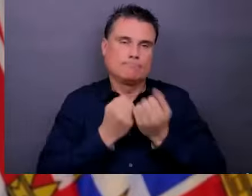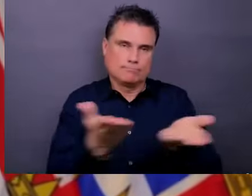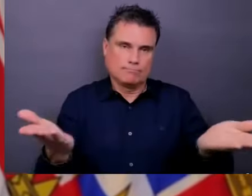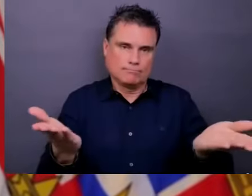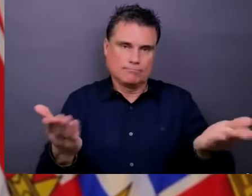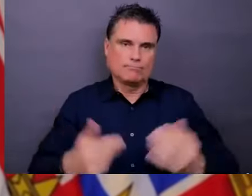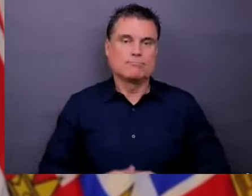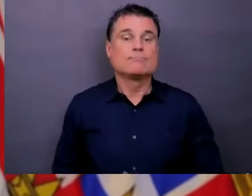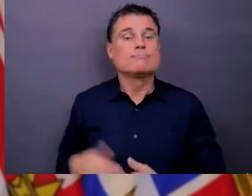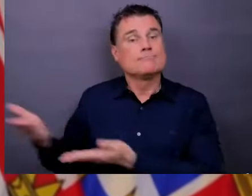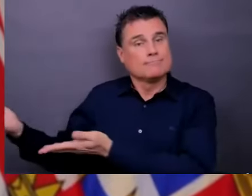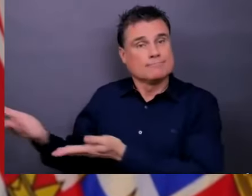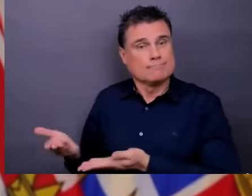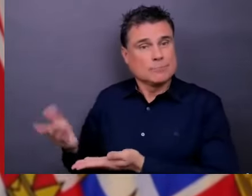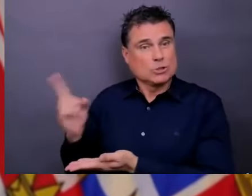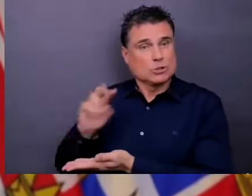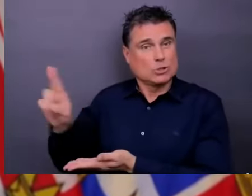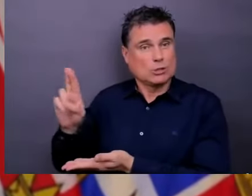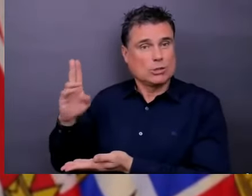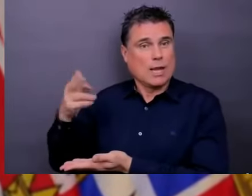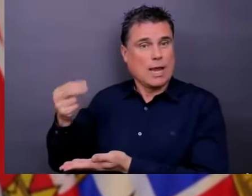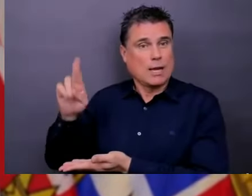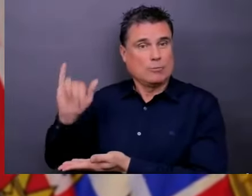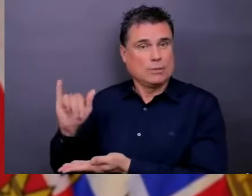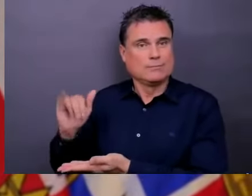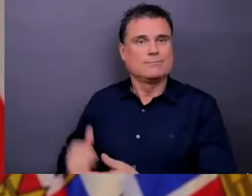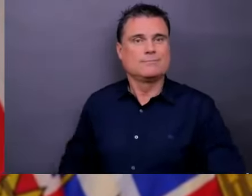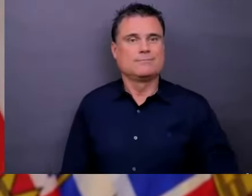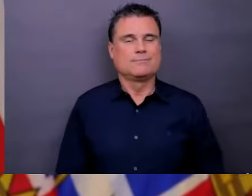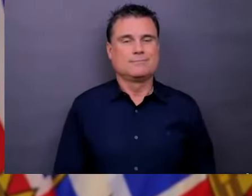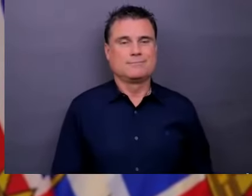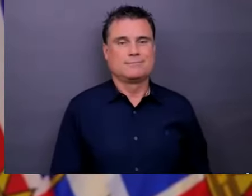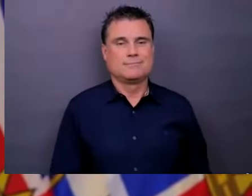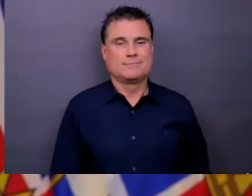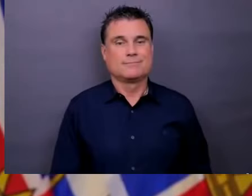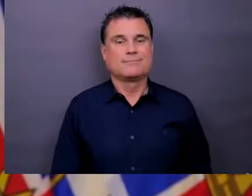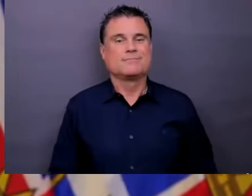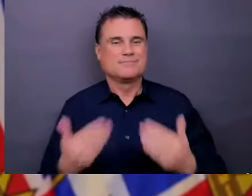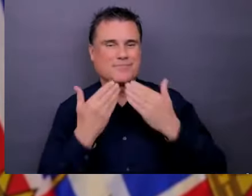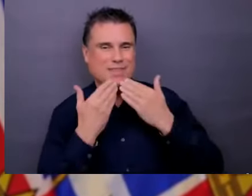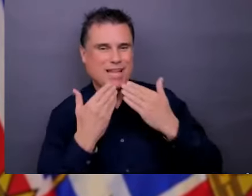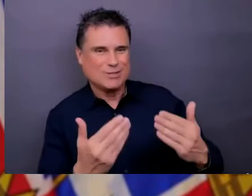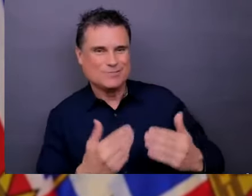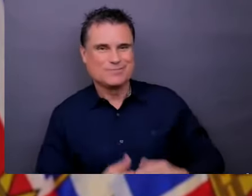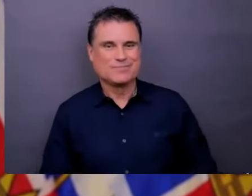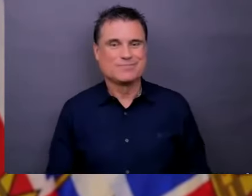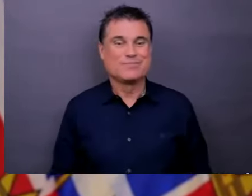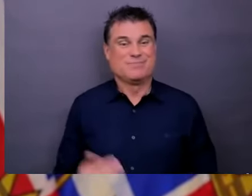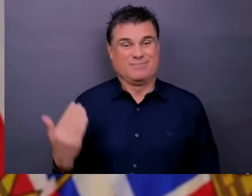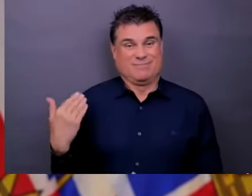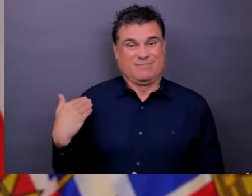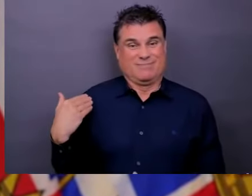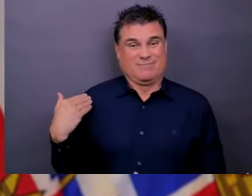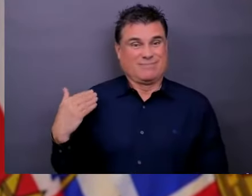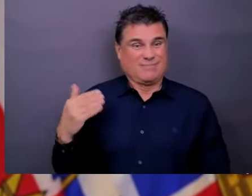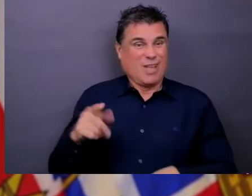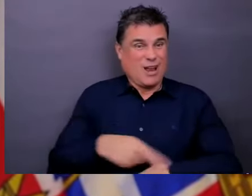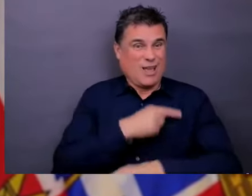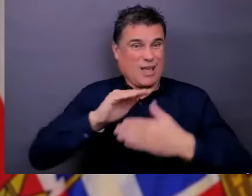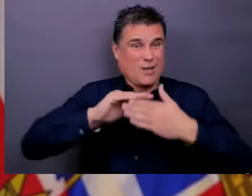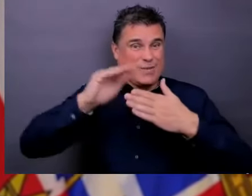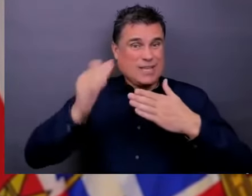Thank you and good afternoon. So today being the Tuesday after a long weekend, we have four periods to report on